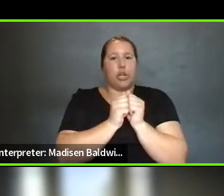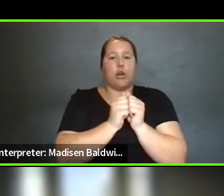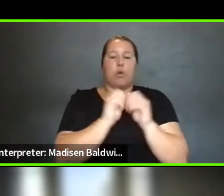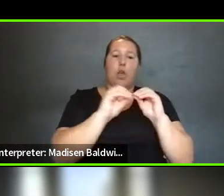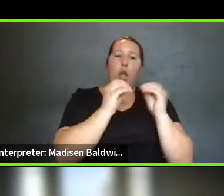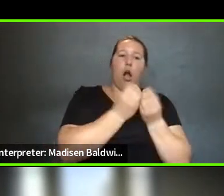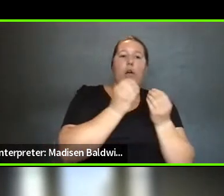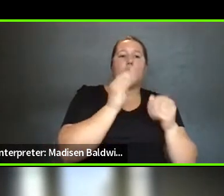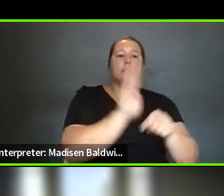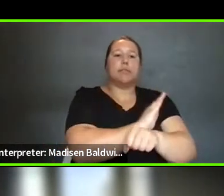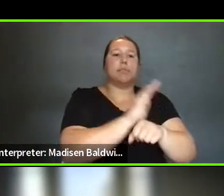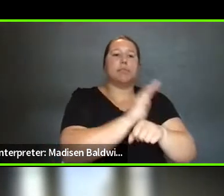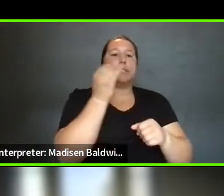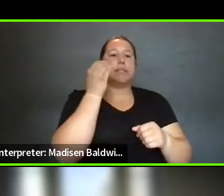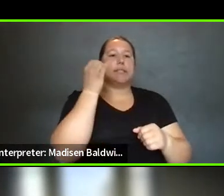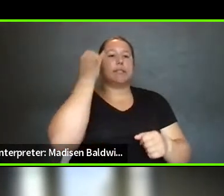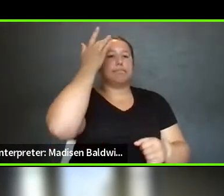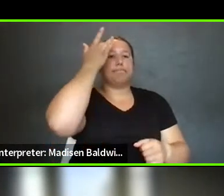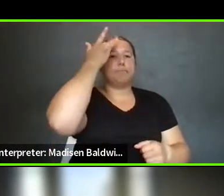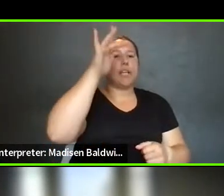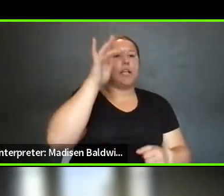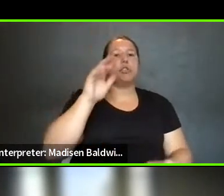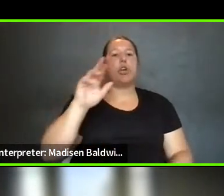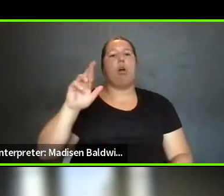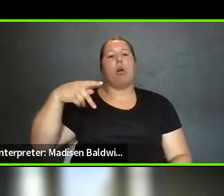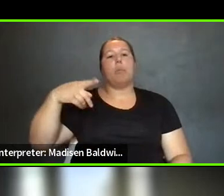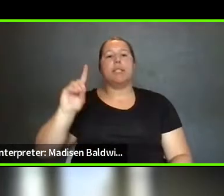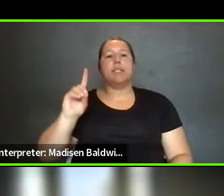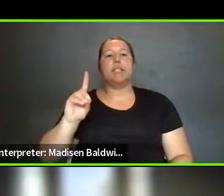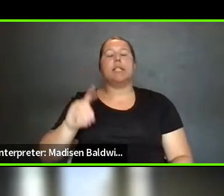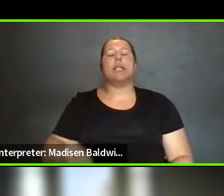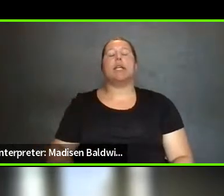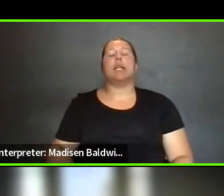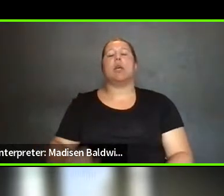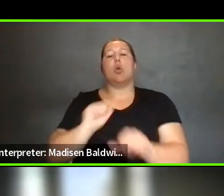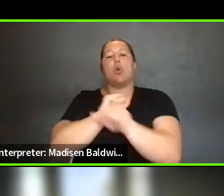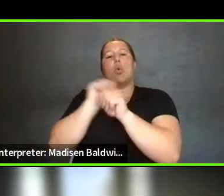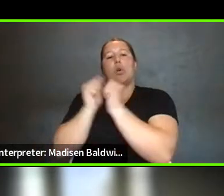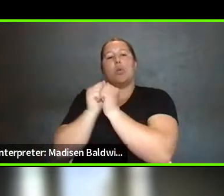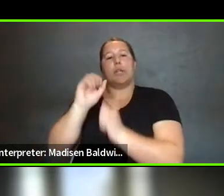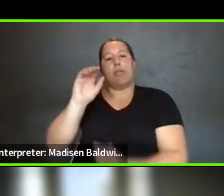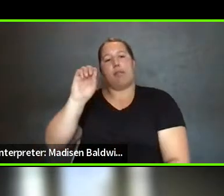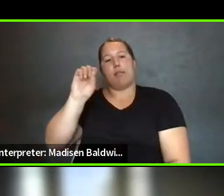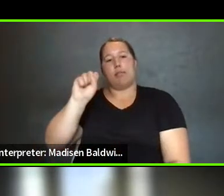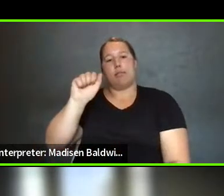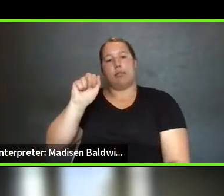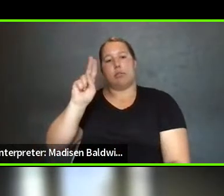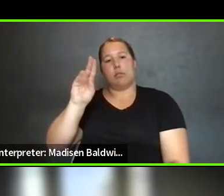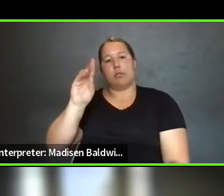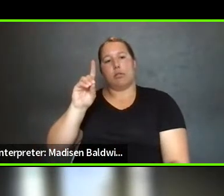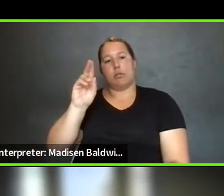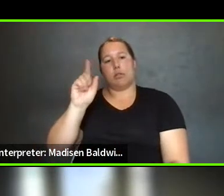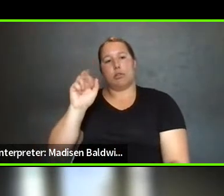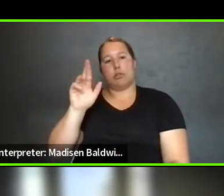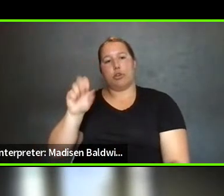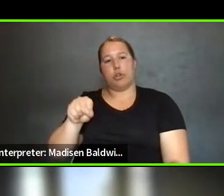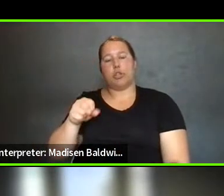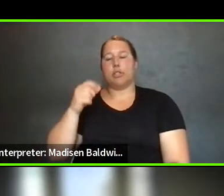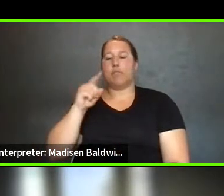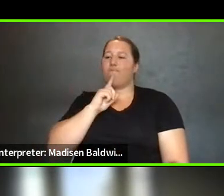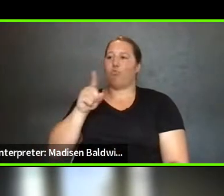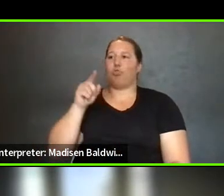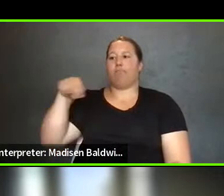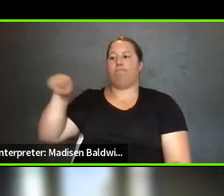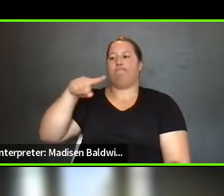Intelligence at RPD, with some of the work that Victor Saunders and his team are doing, and I'm sure they're collecting a whole bunch of data as they get moving.